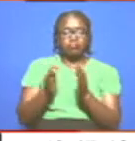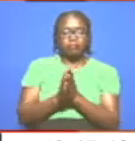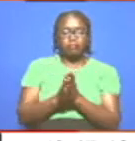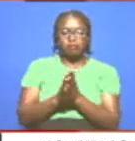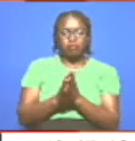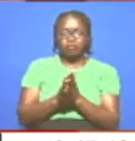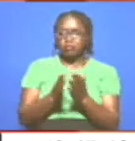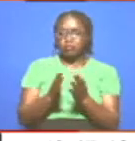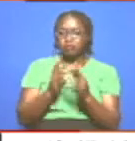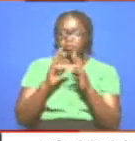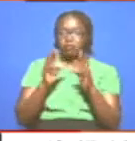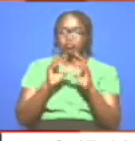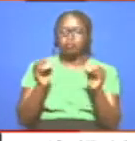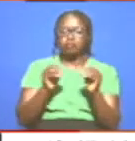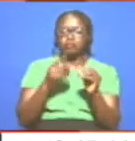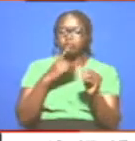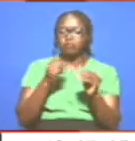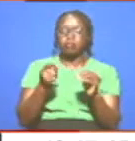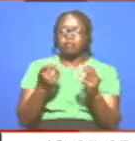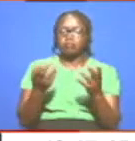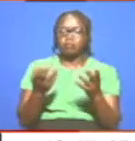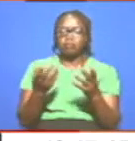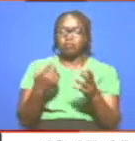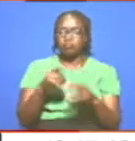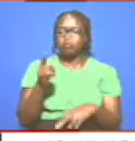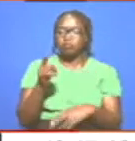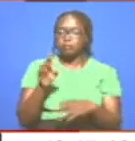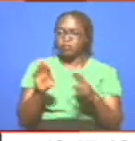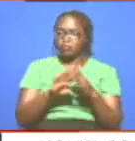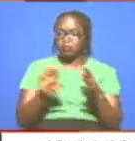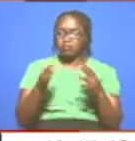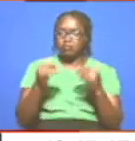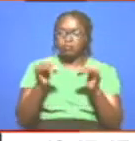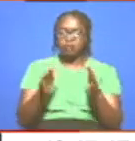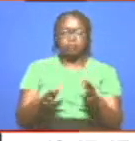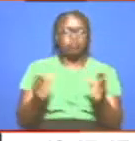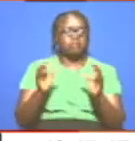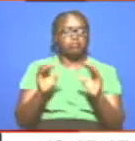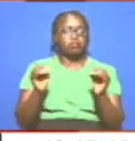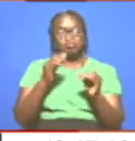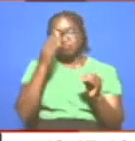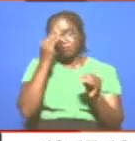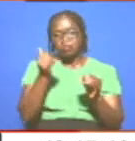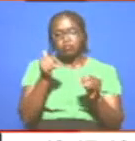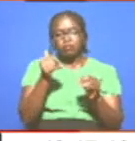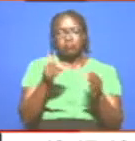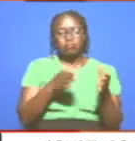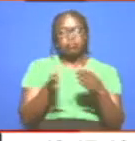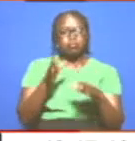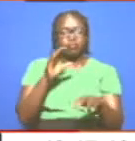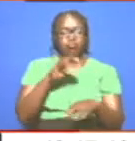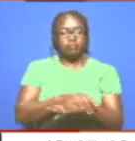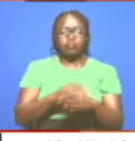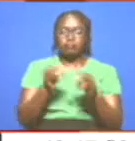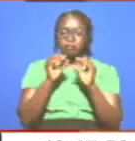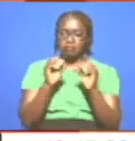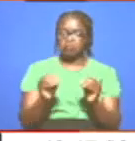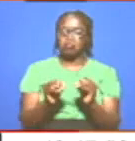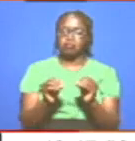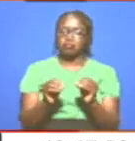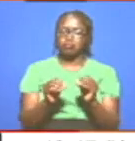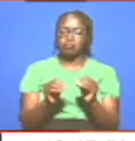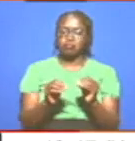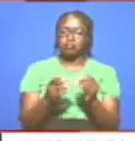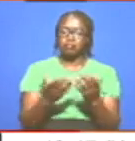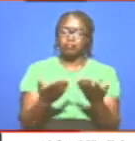performance. So to me, it's not right to blame our players, because they are not getting those kind of opportunities. So I think like